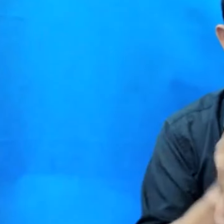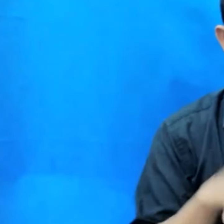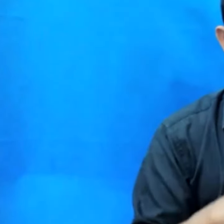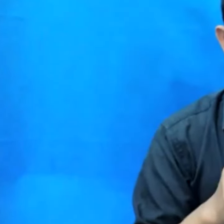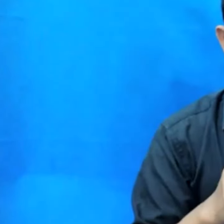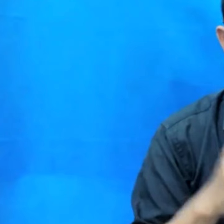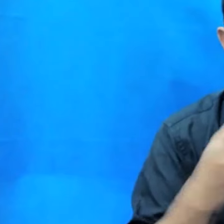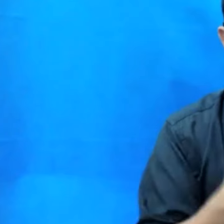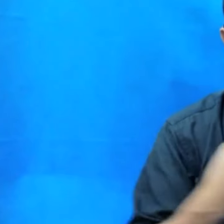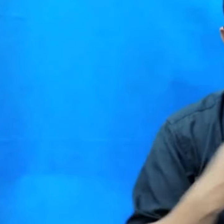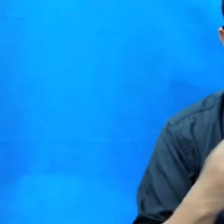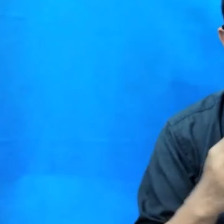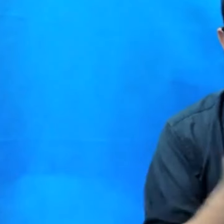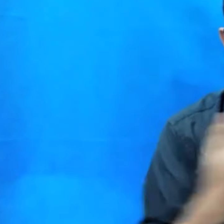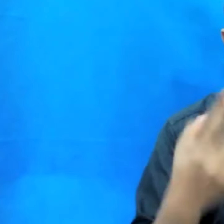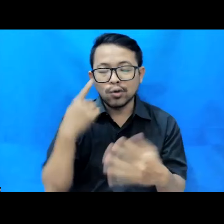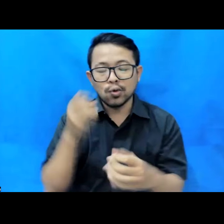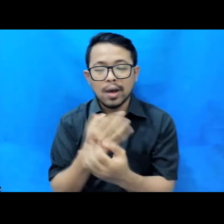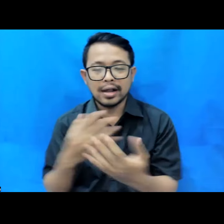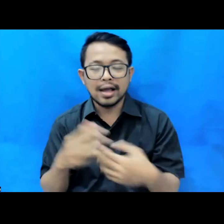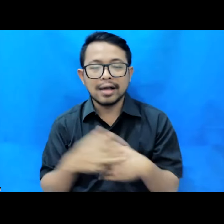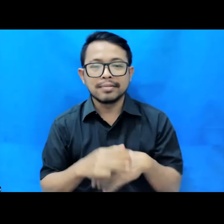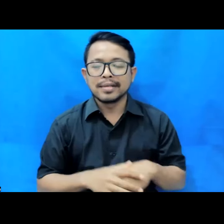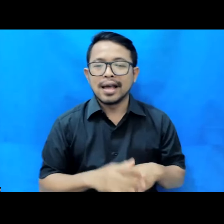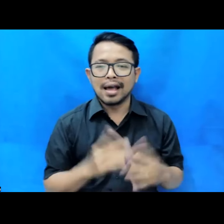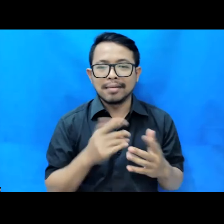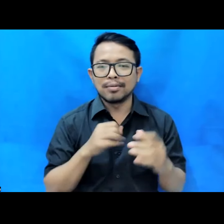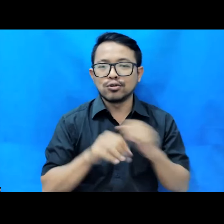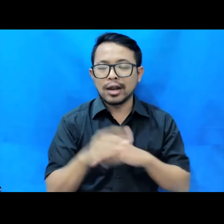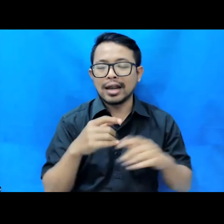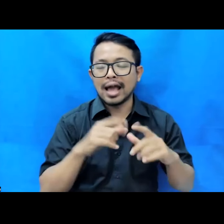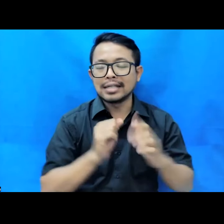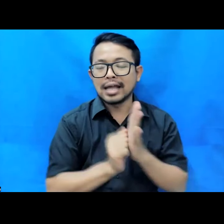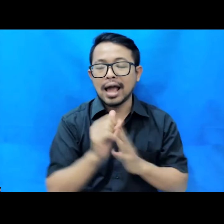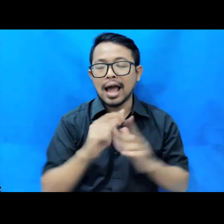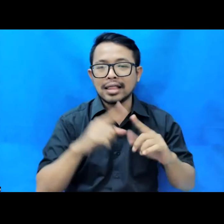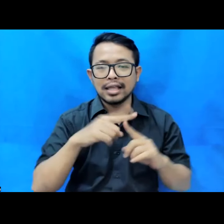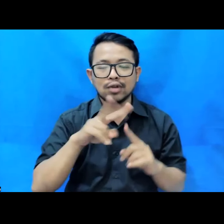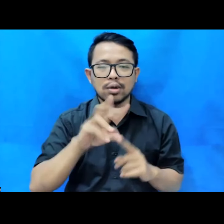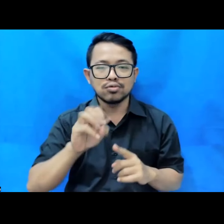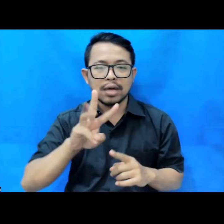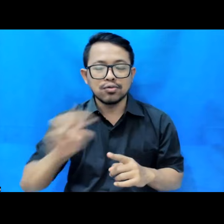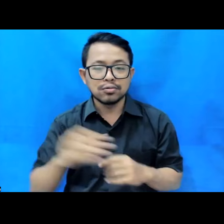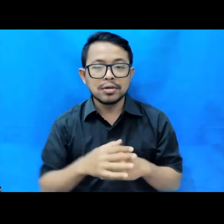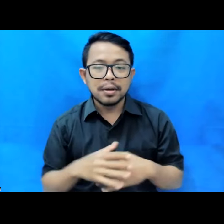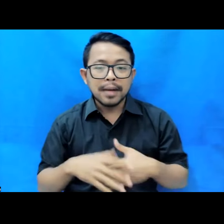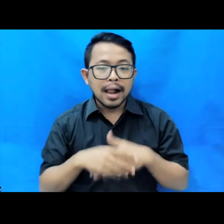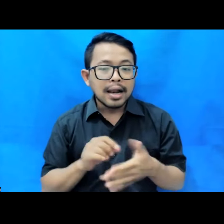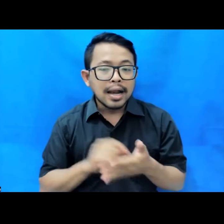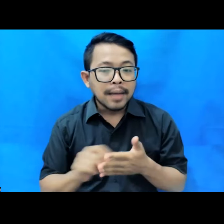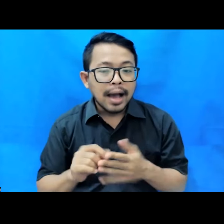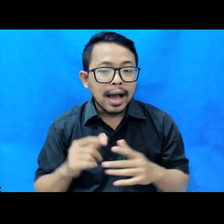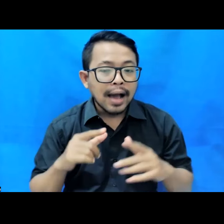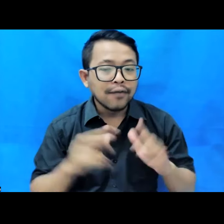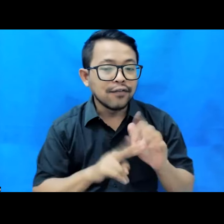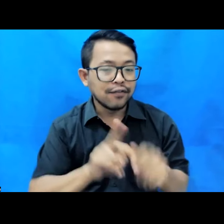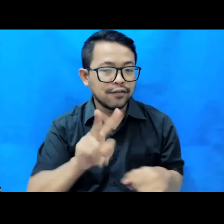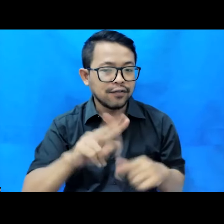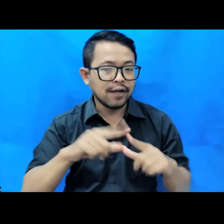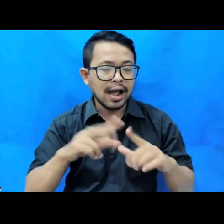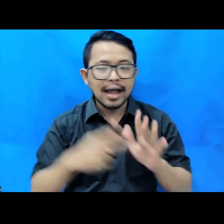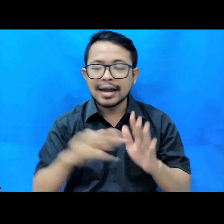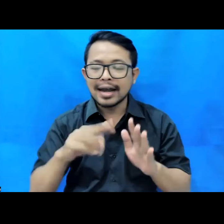Cities, sharing the findings of the 80-20-30 initiatives in Surakarta and Banjarmasin. Allow me to introduce myself. My name is Vanesha Manuturi from the